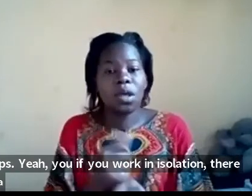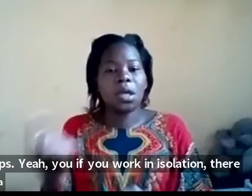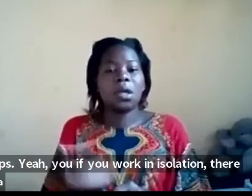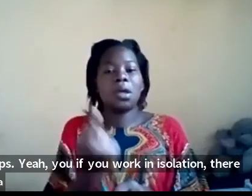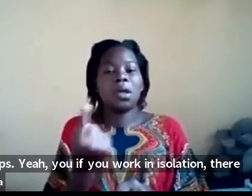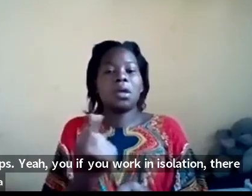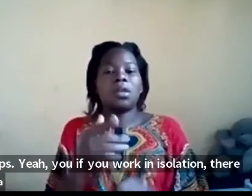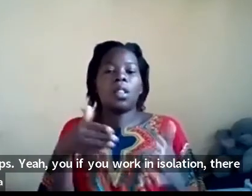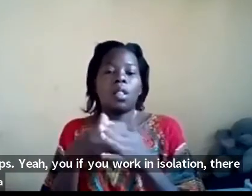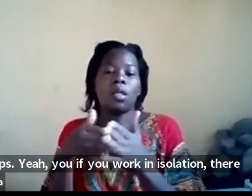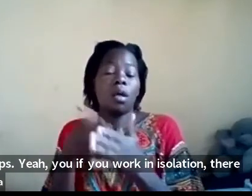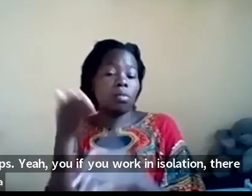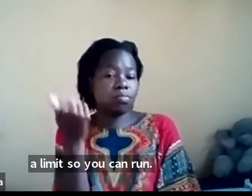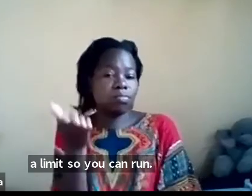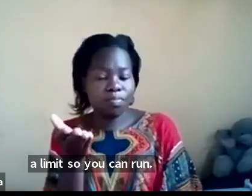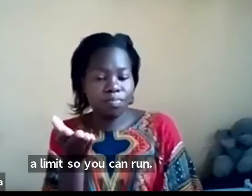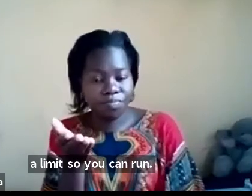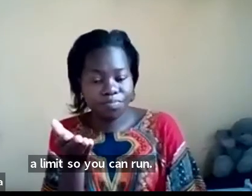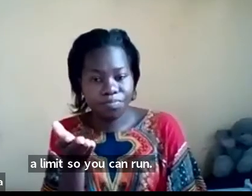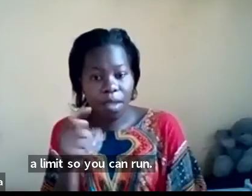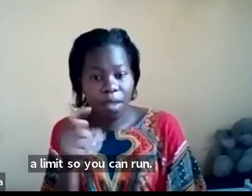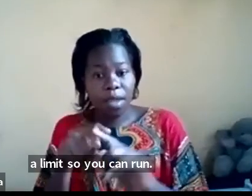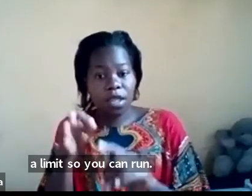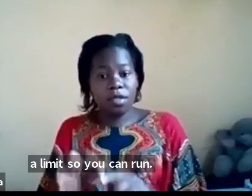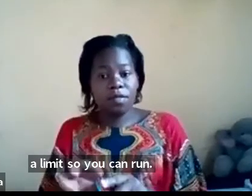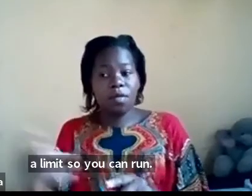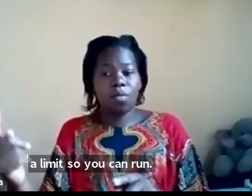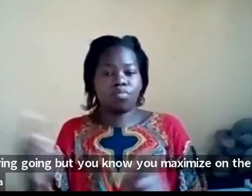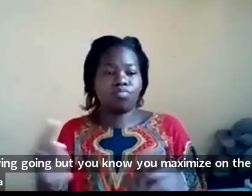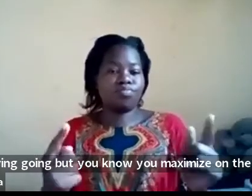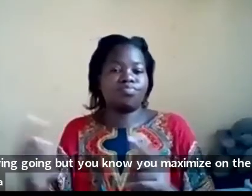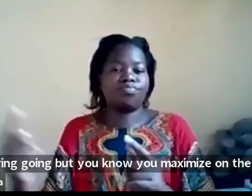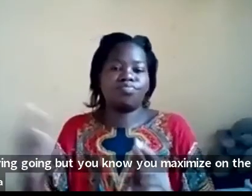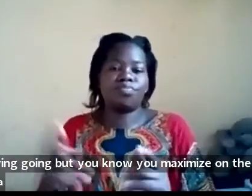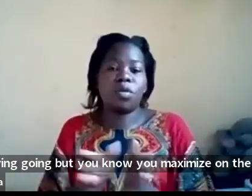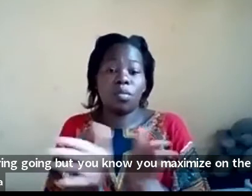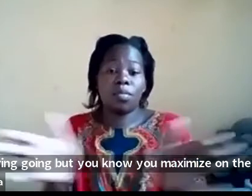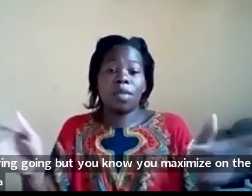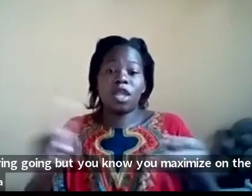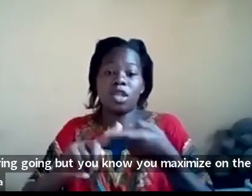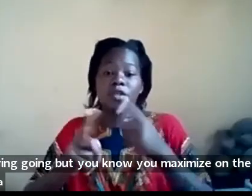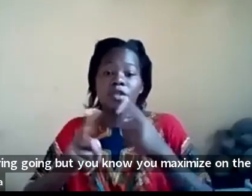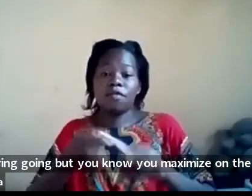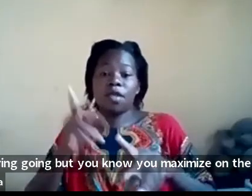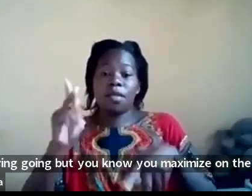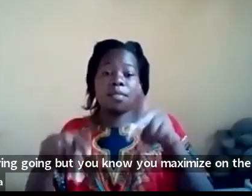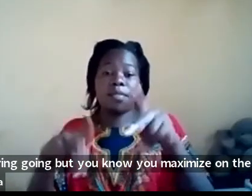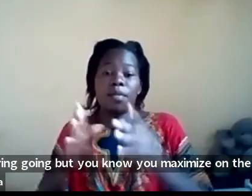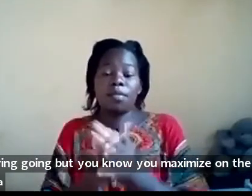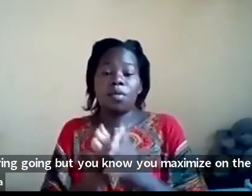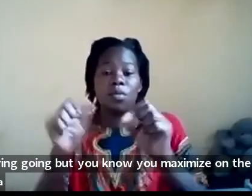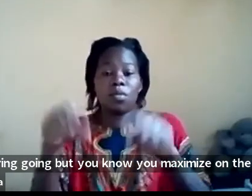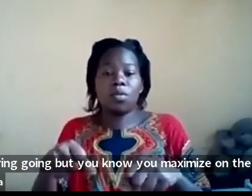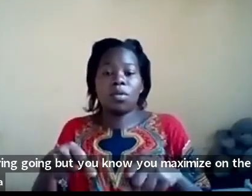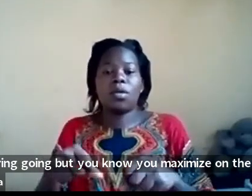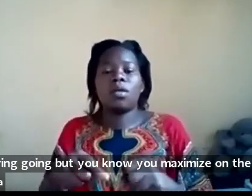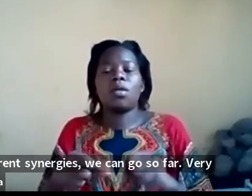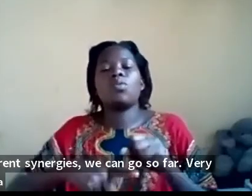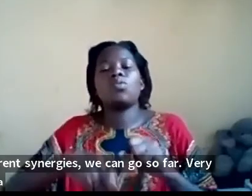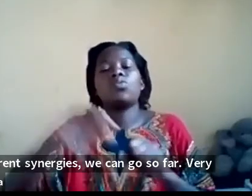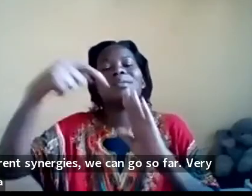run. But if you bring on, you know, you maximize on the different synergies, we can go so far,